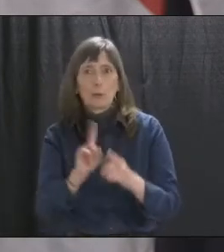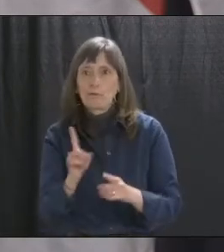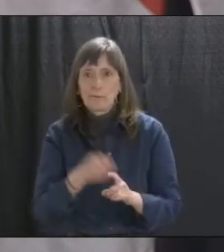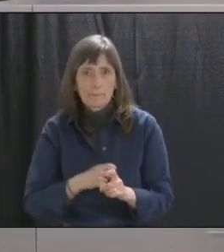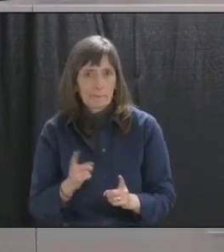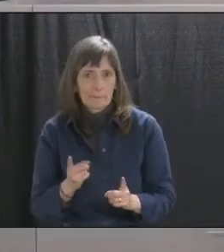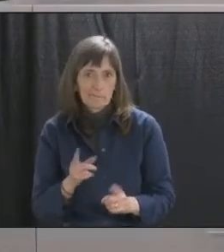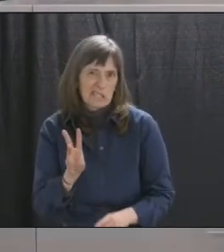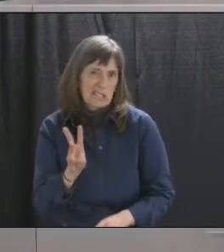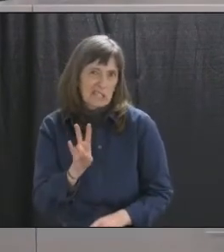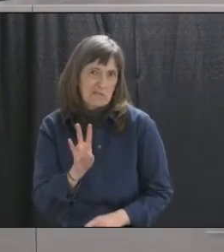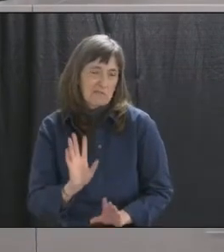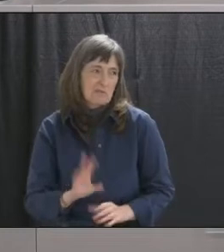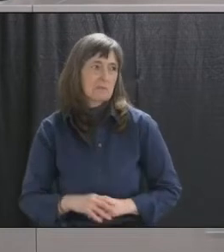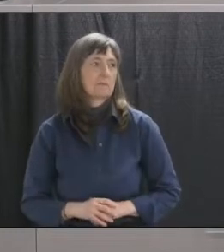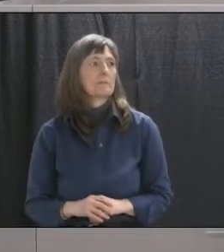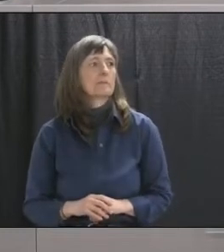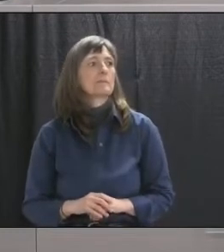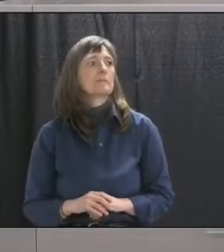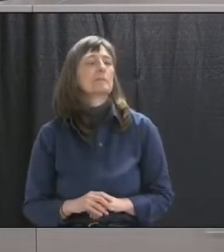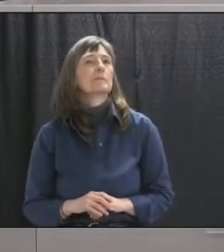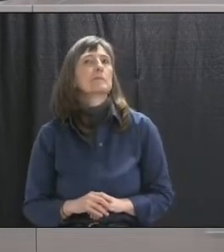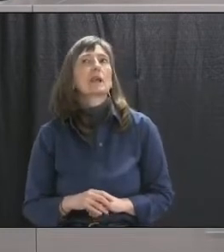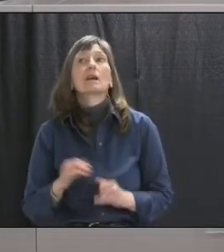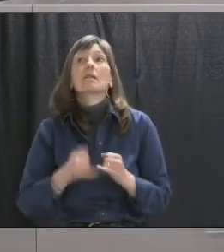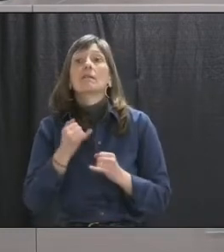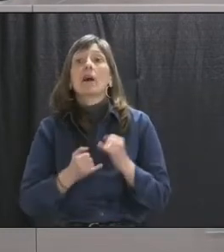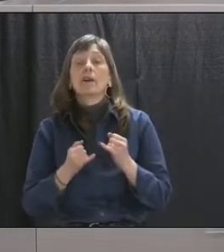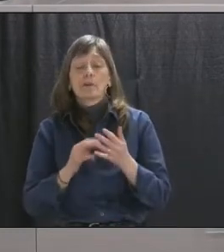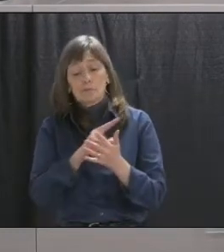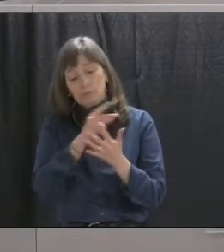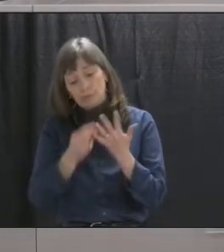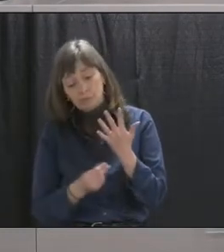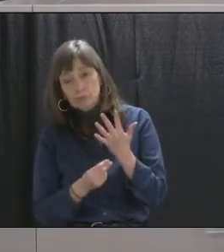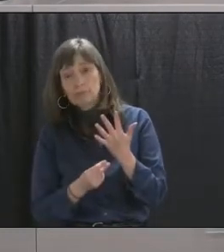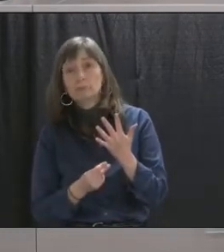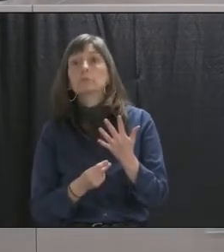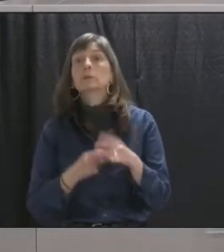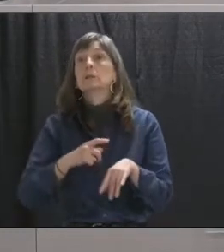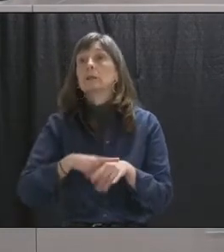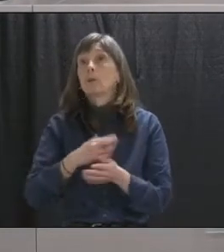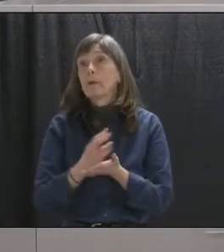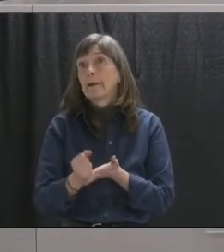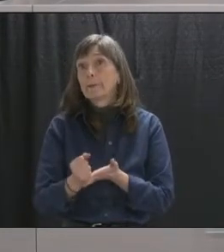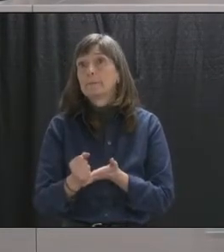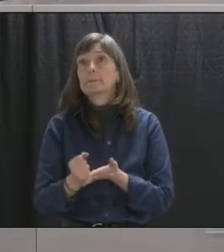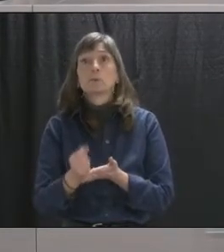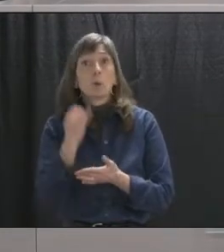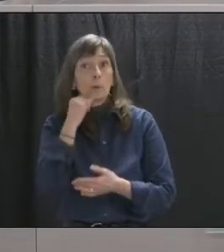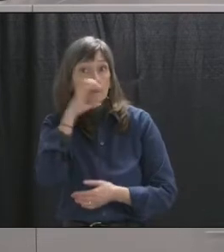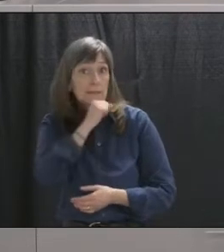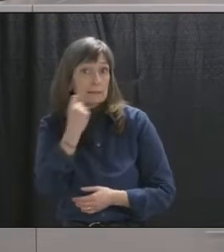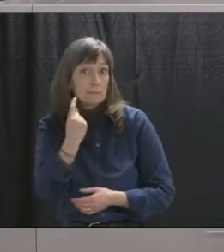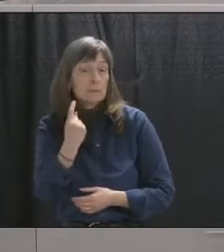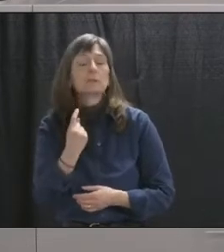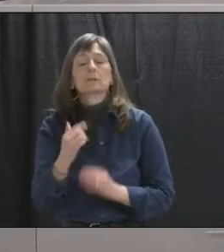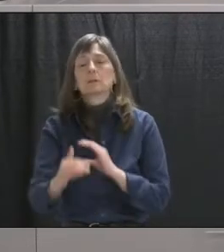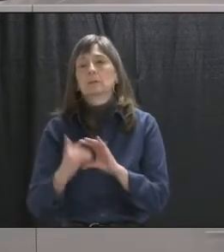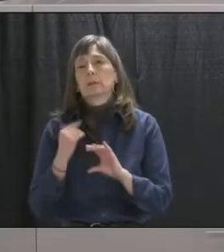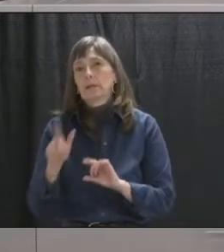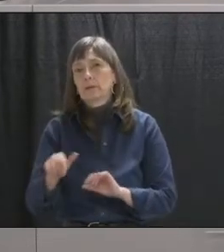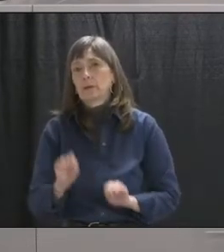Thank you. We'll do a final round of questions, and if time runs out at 2:59, if I've missed somebody, then you can email me your